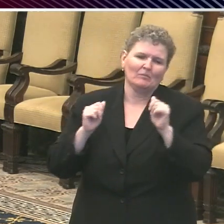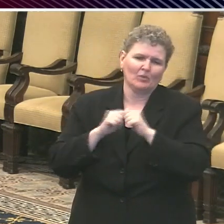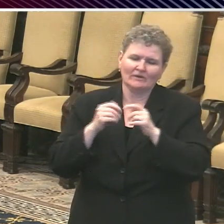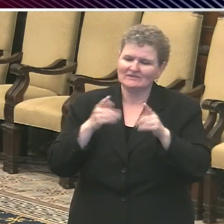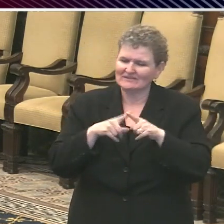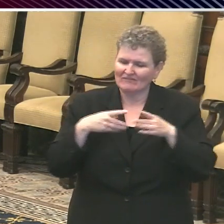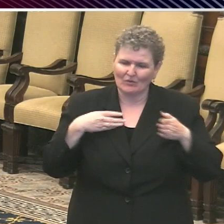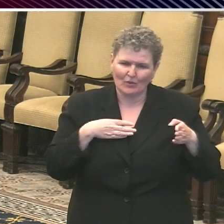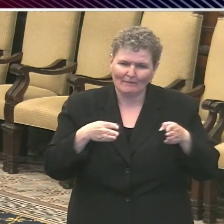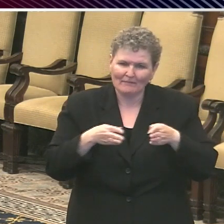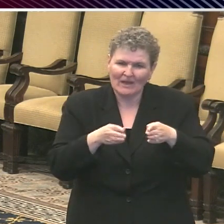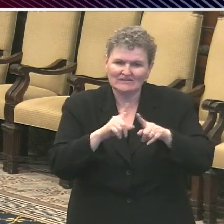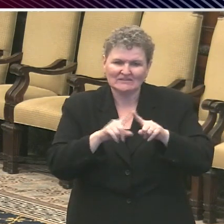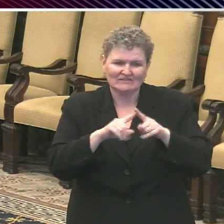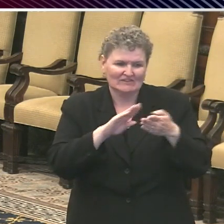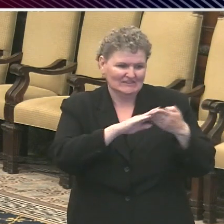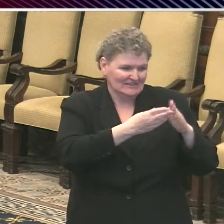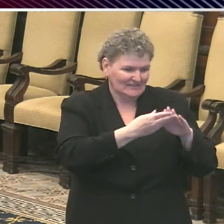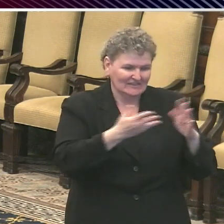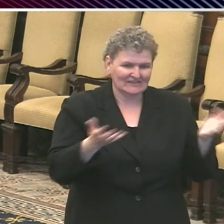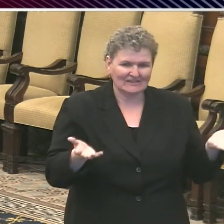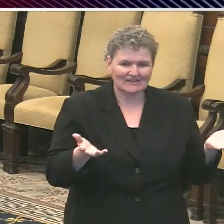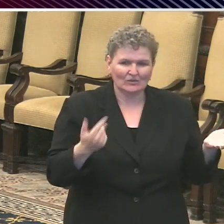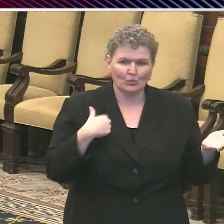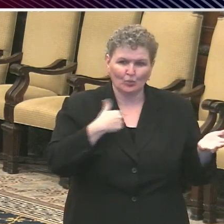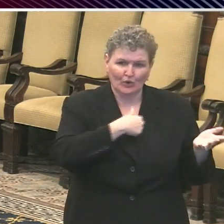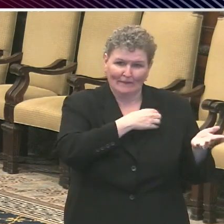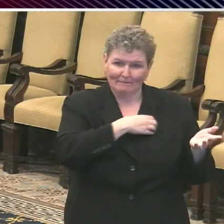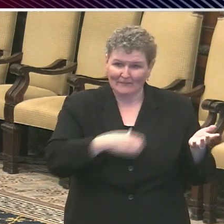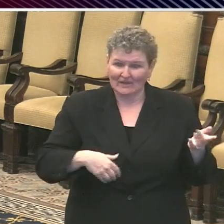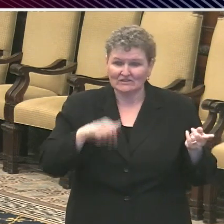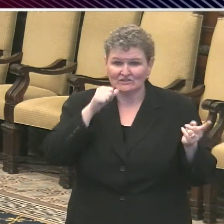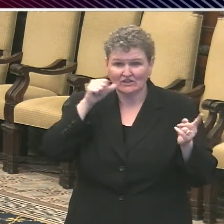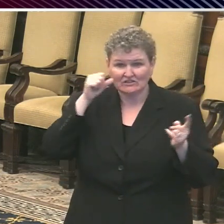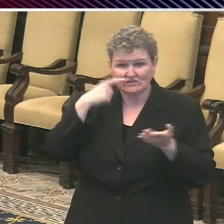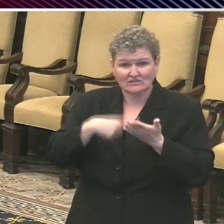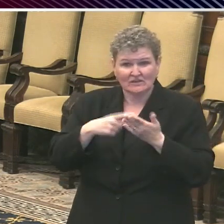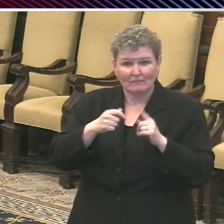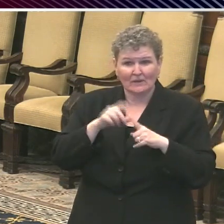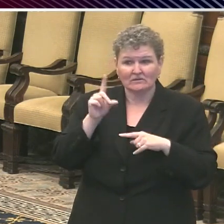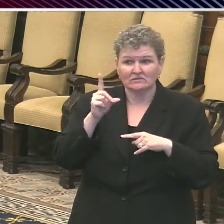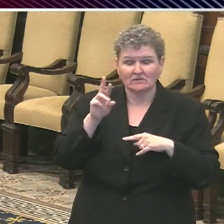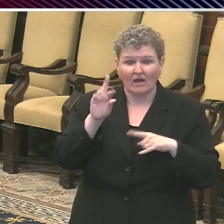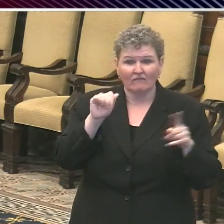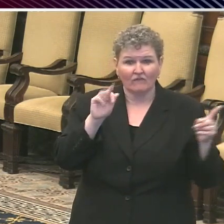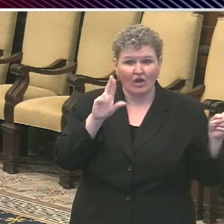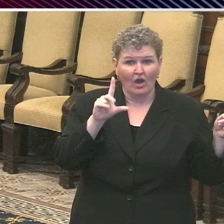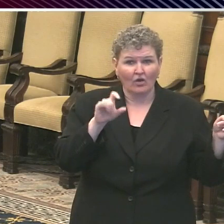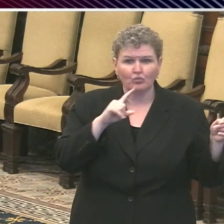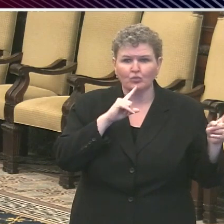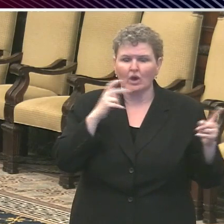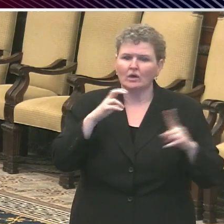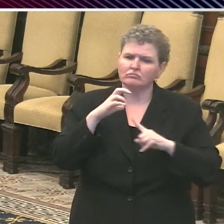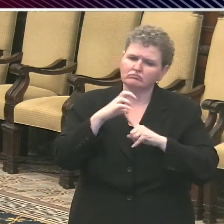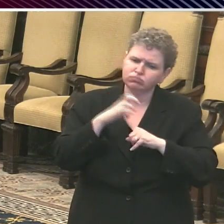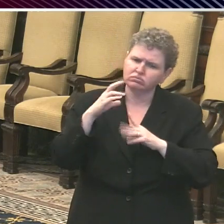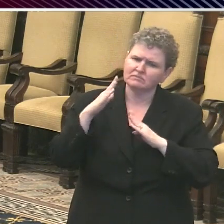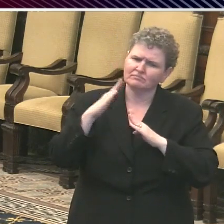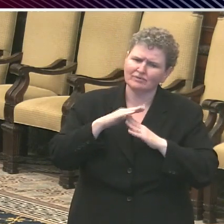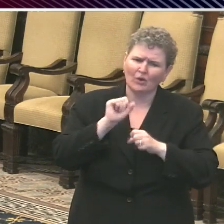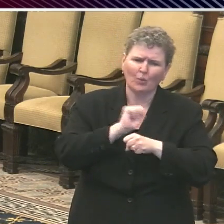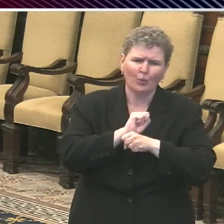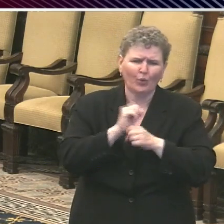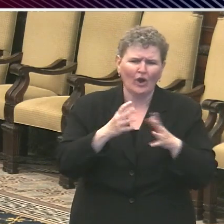want to reiterate what the mayor said yesterday about Dr. Farley, consummate professional that really only cares